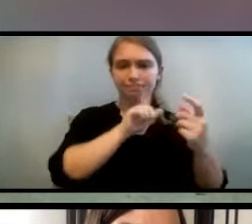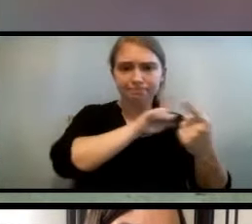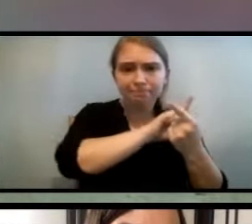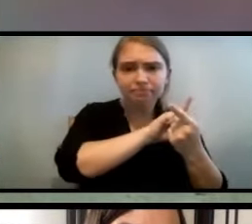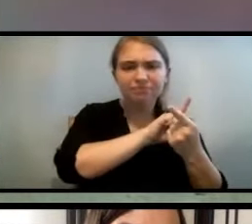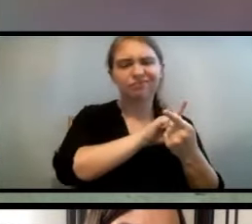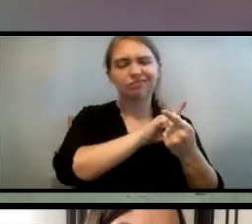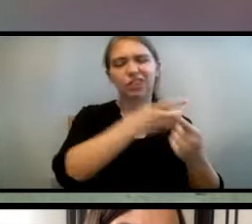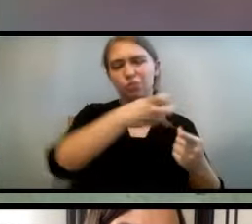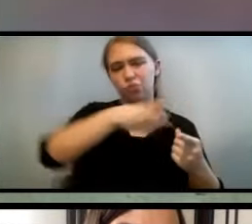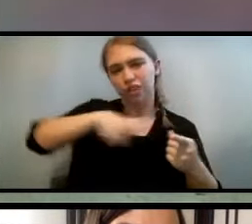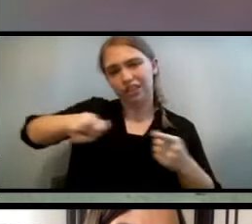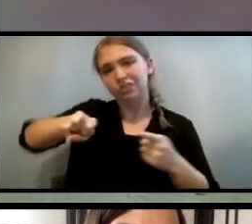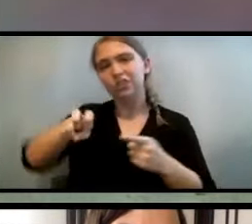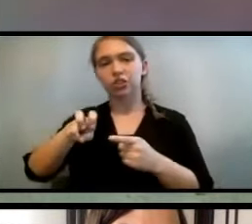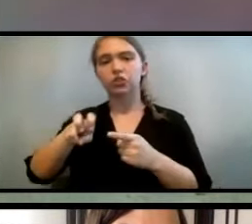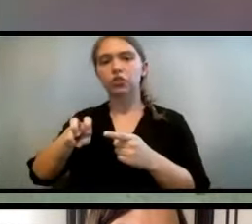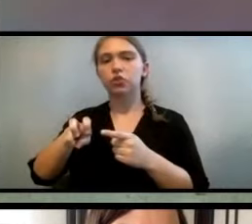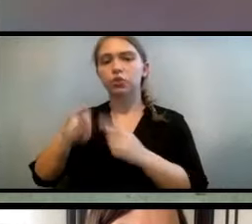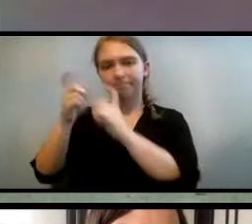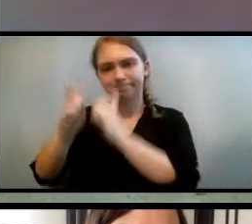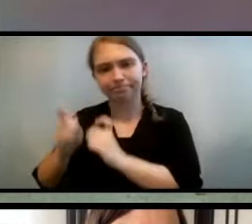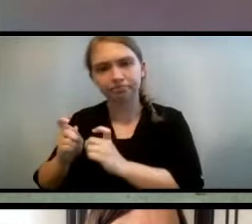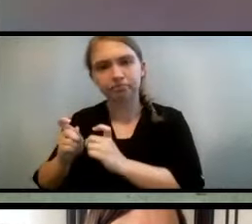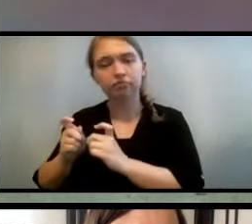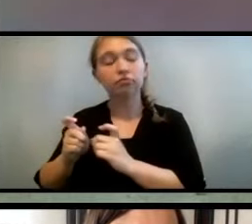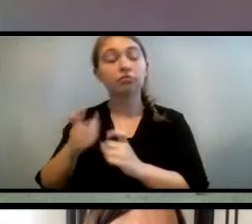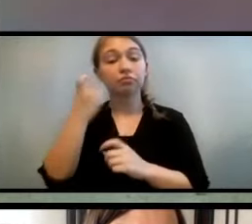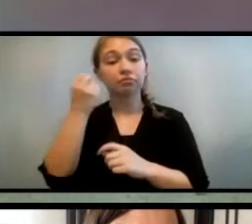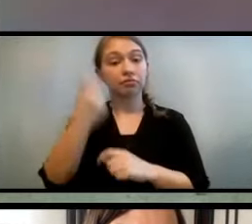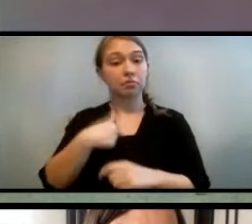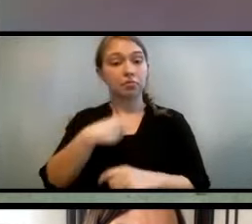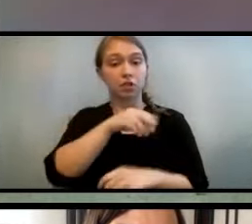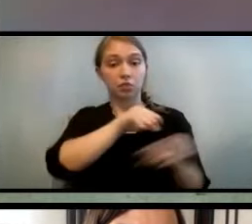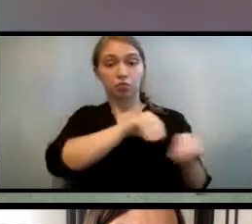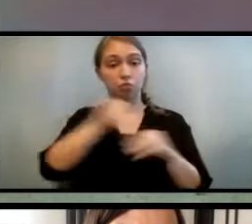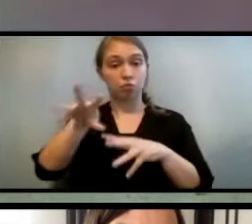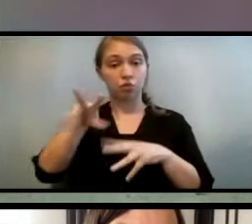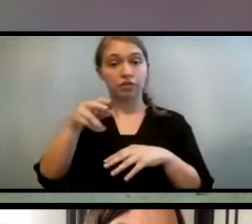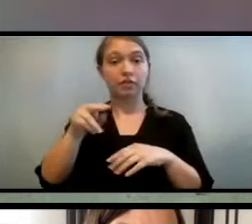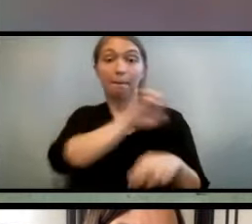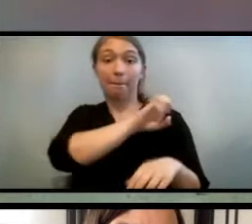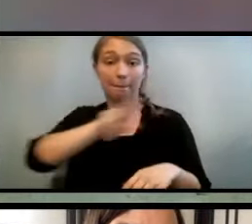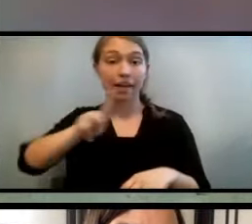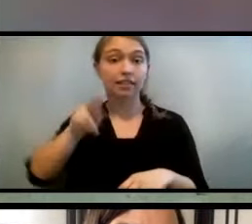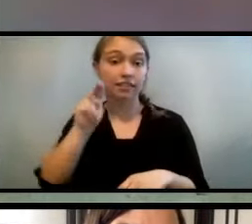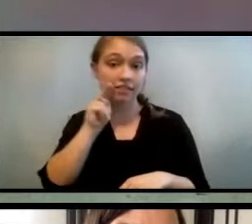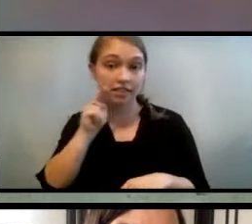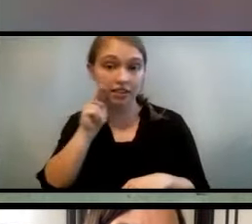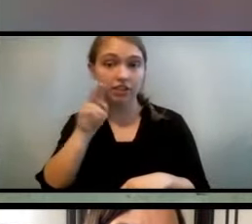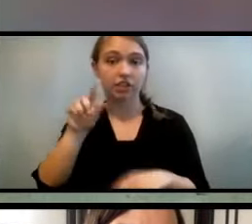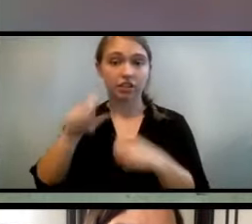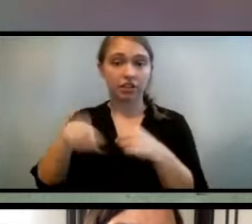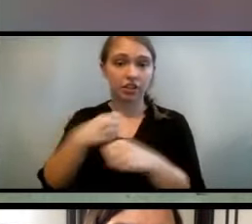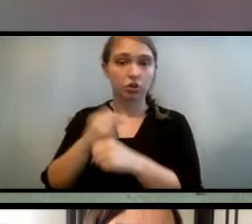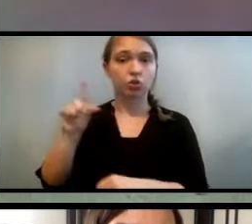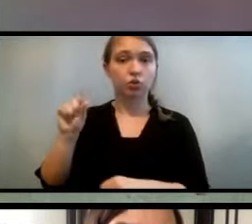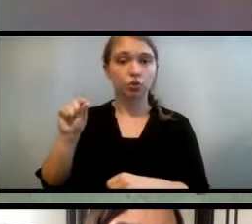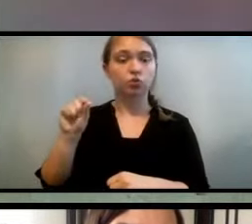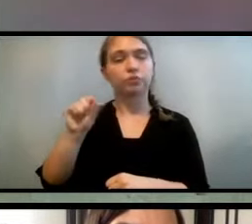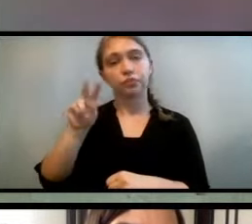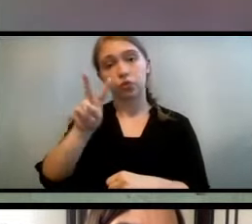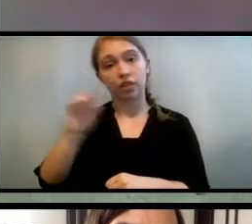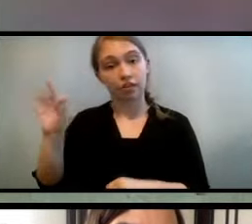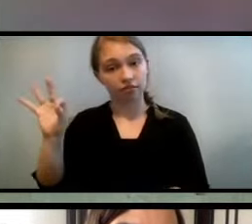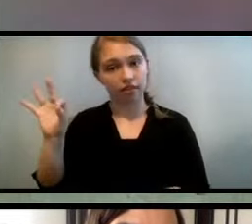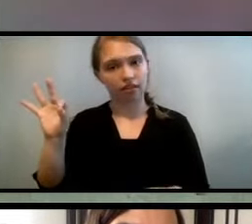I found myself when I moved back to Nigeria in 2009, that there was a huge market there for someone